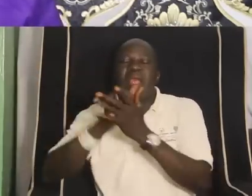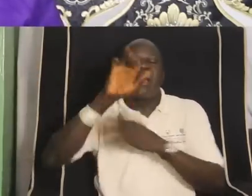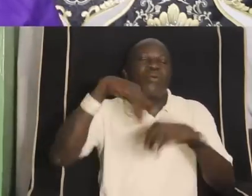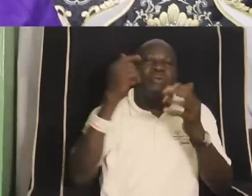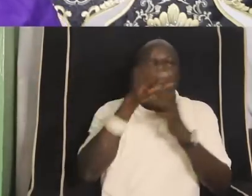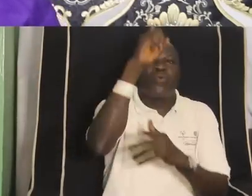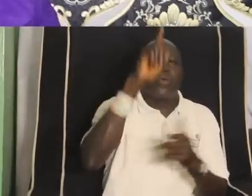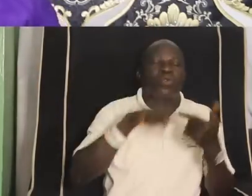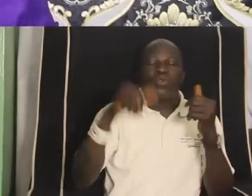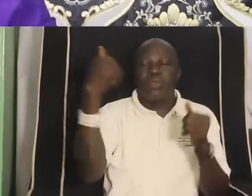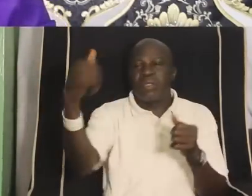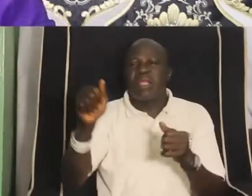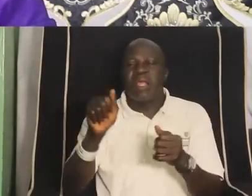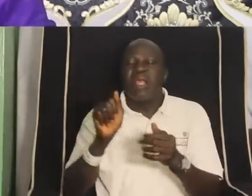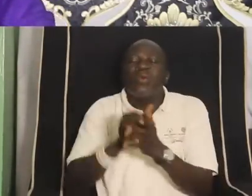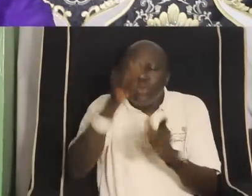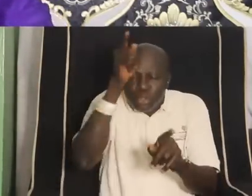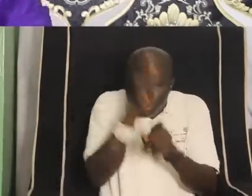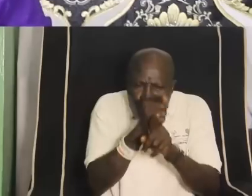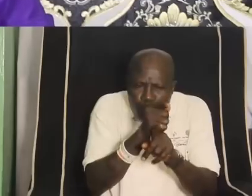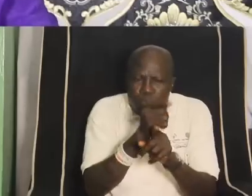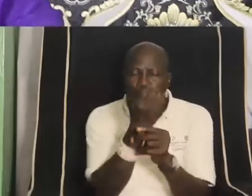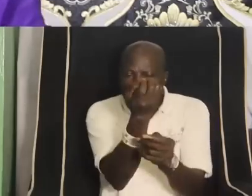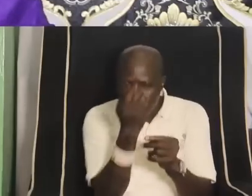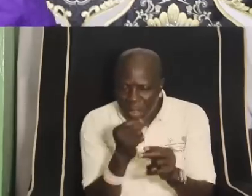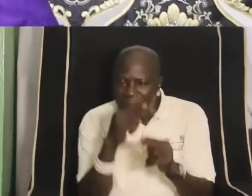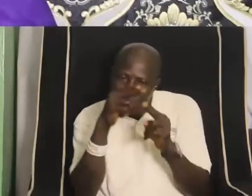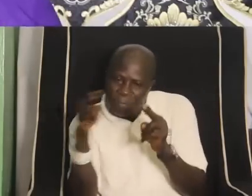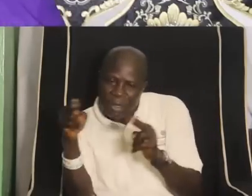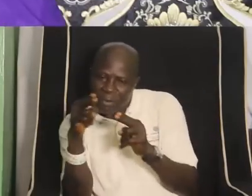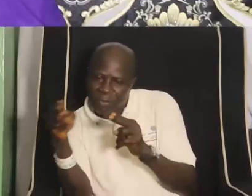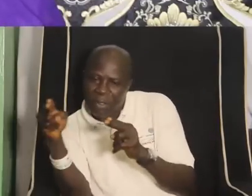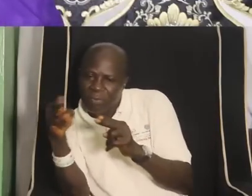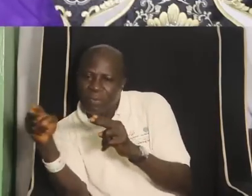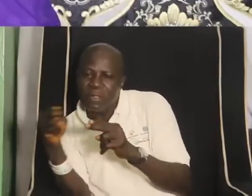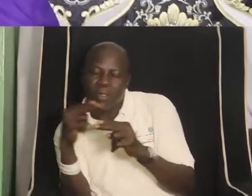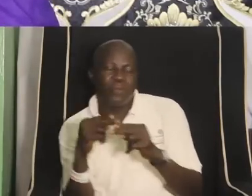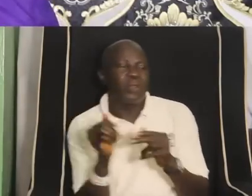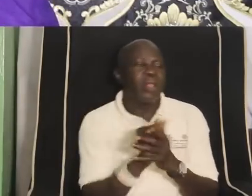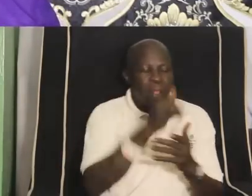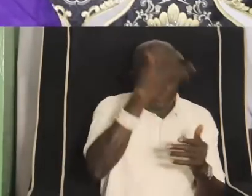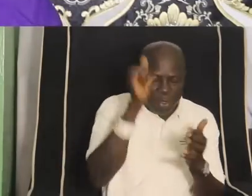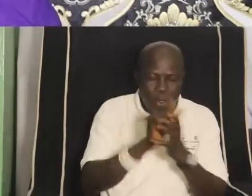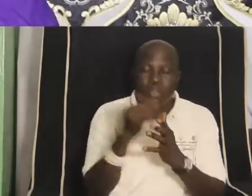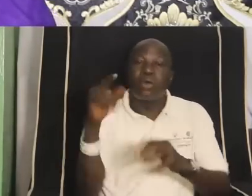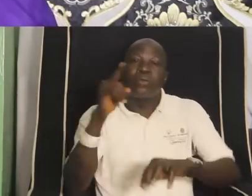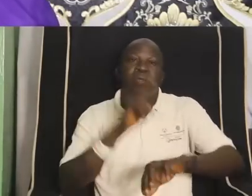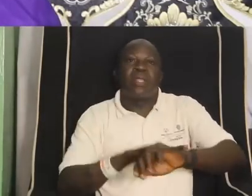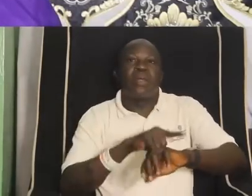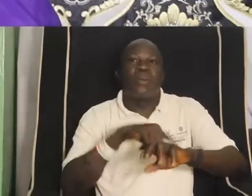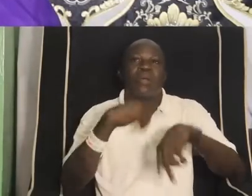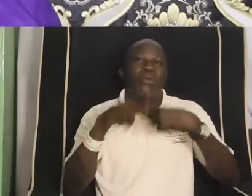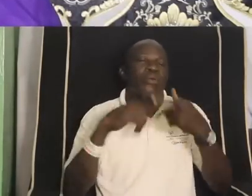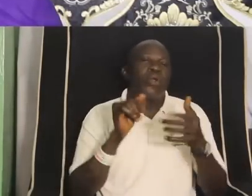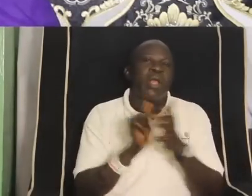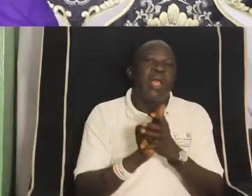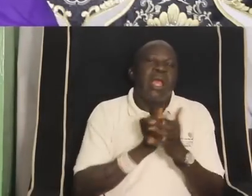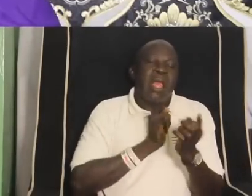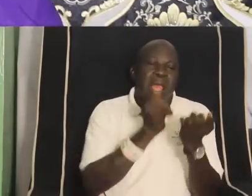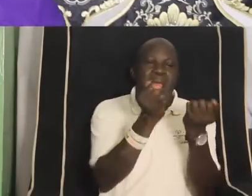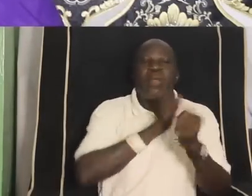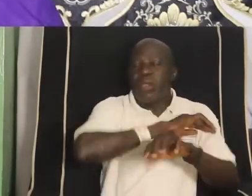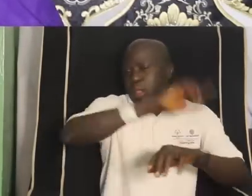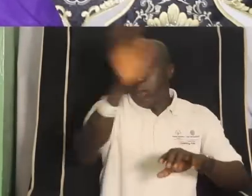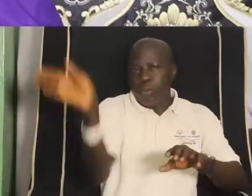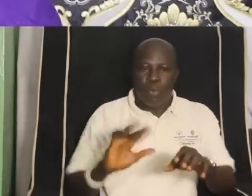1. Deke wa. To 10. Akan mu awon ese yen. Akan mu de. We just read few verses. Tori pe akoko ti lo. Because of our time.